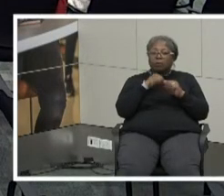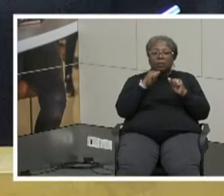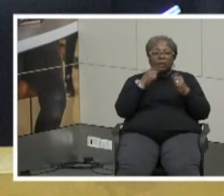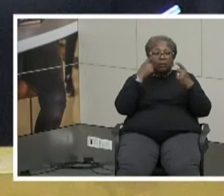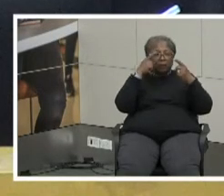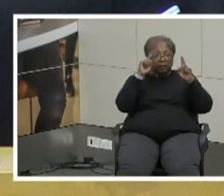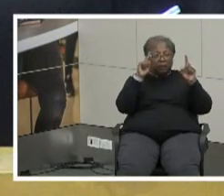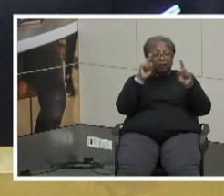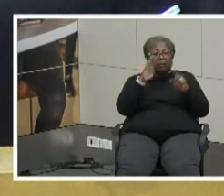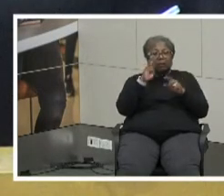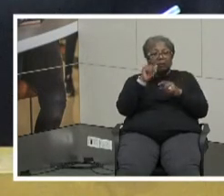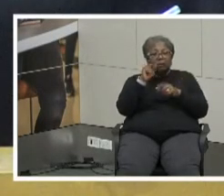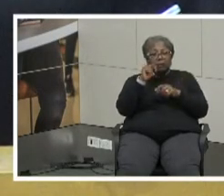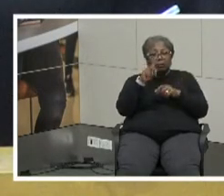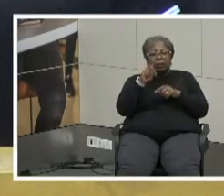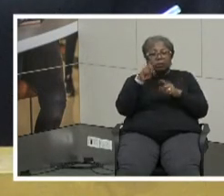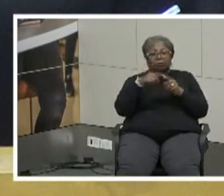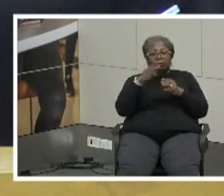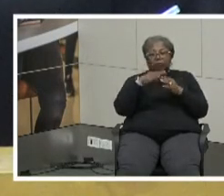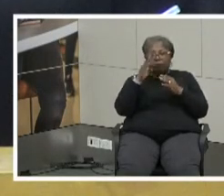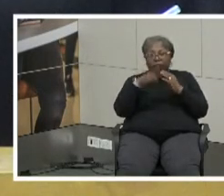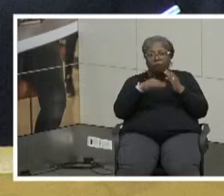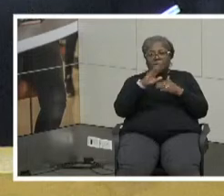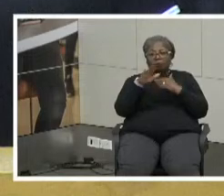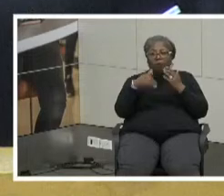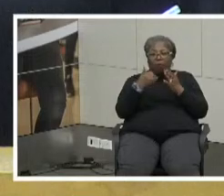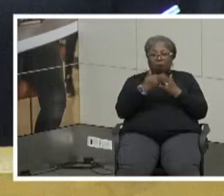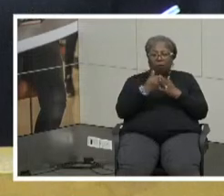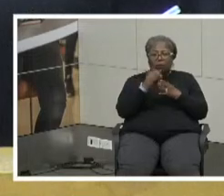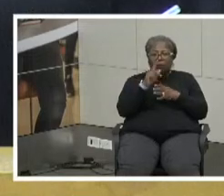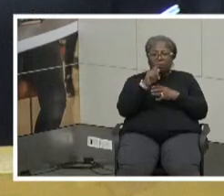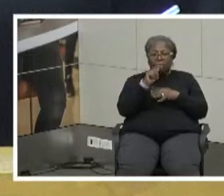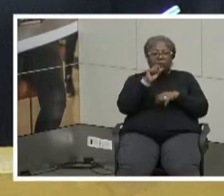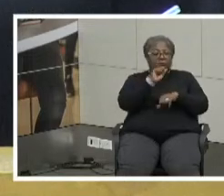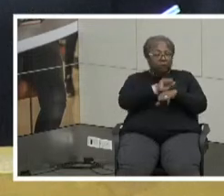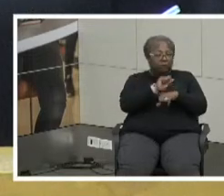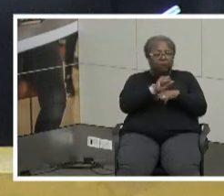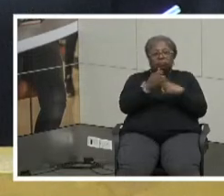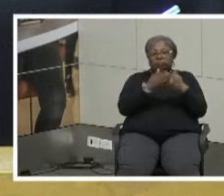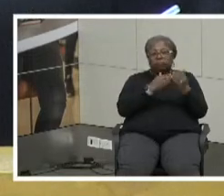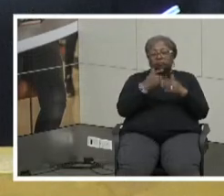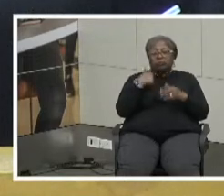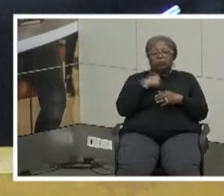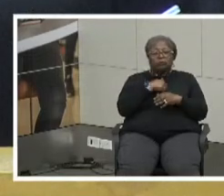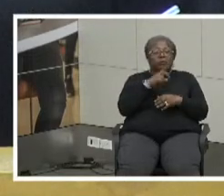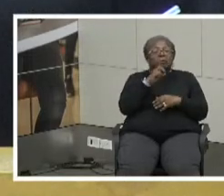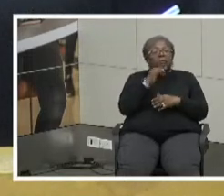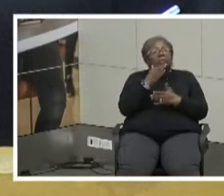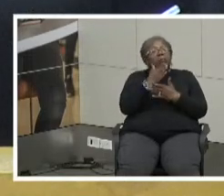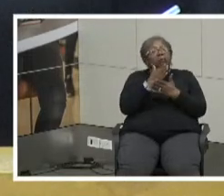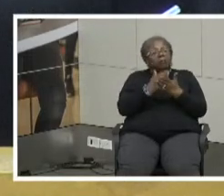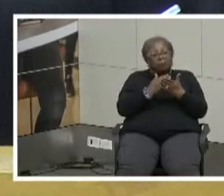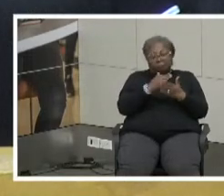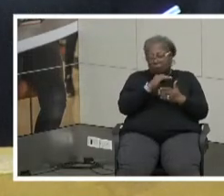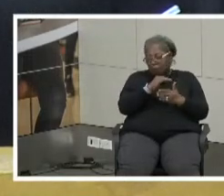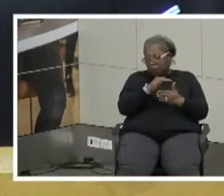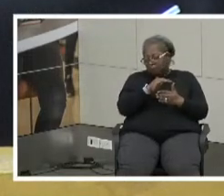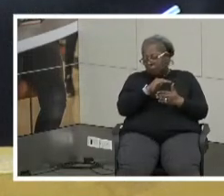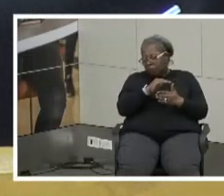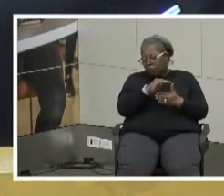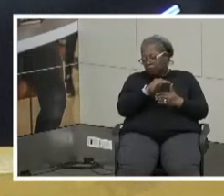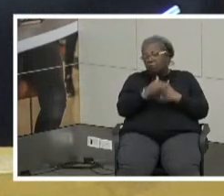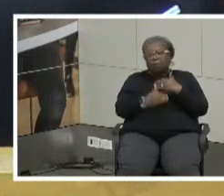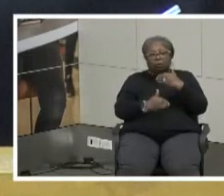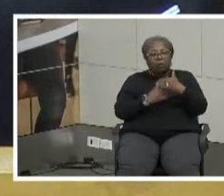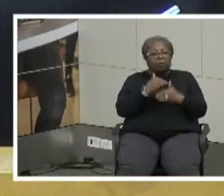band you have to complete all of the tasks in it so even though we may have made some progress and been able to check